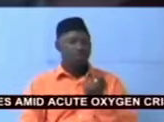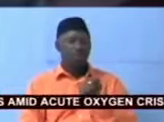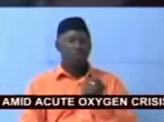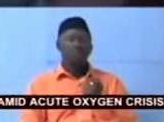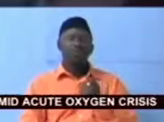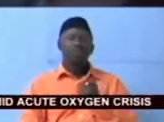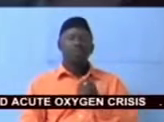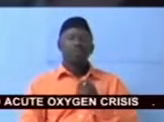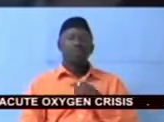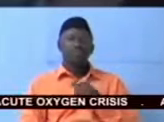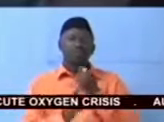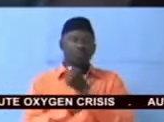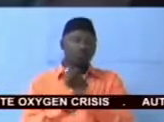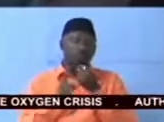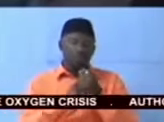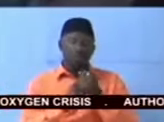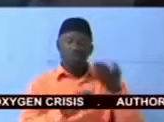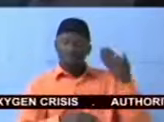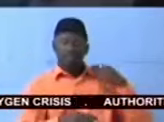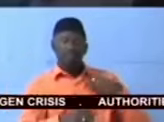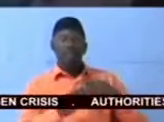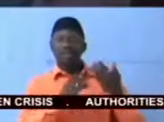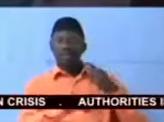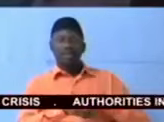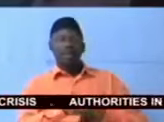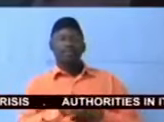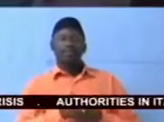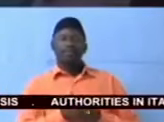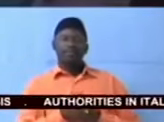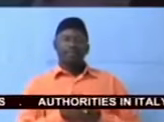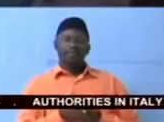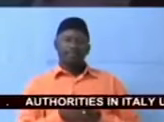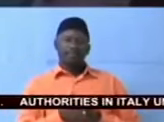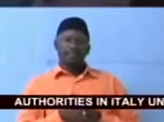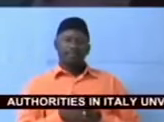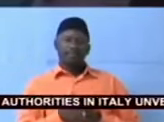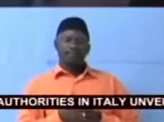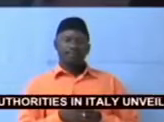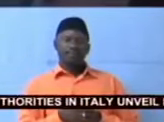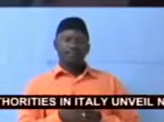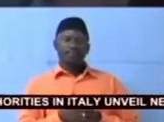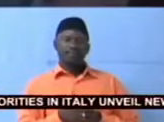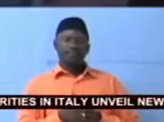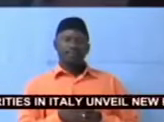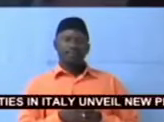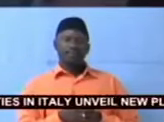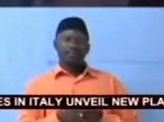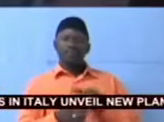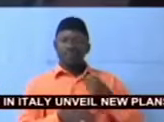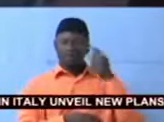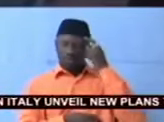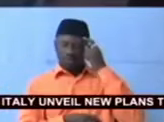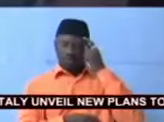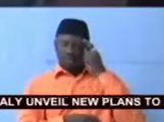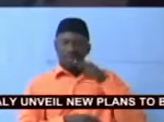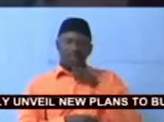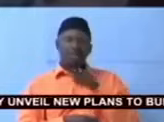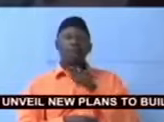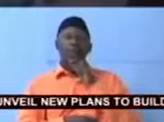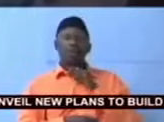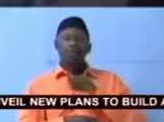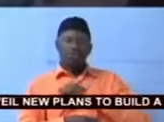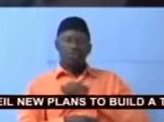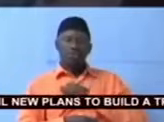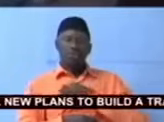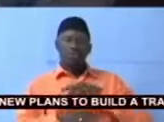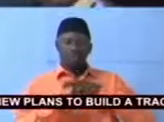considering the circumstance of the case at the time, I thought it was in his own interest for him to be in a place